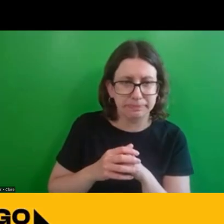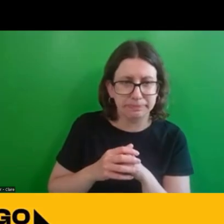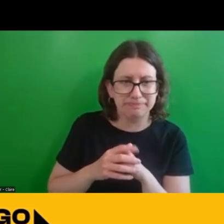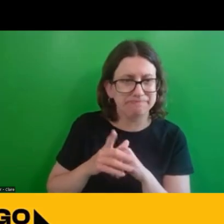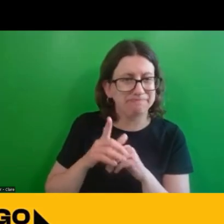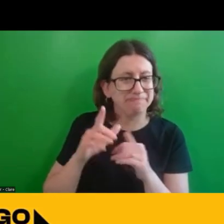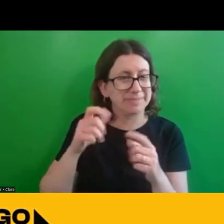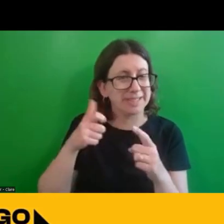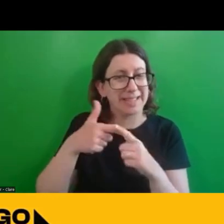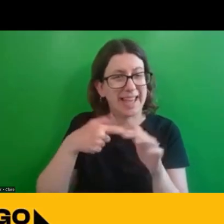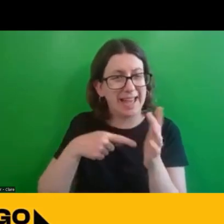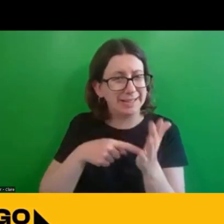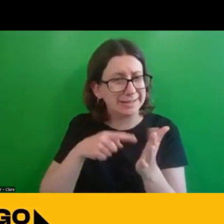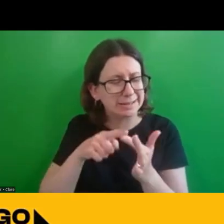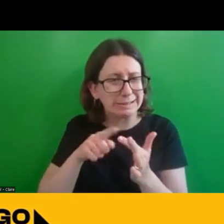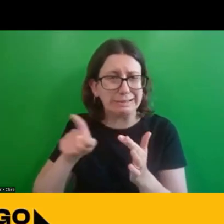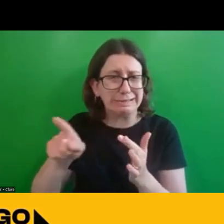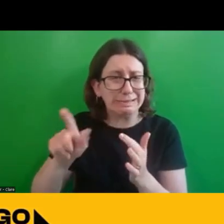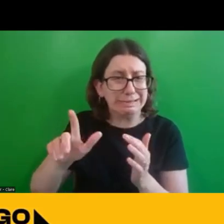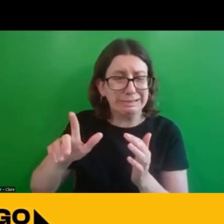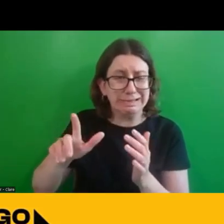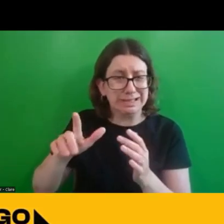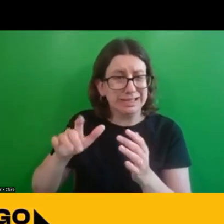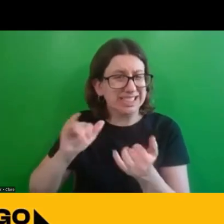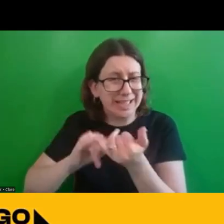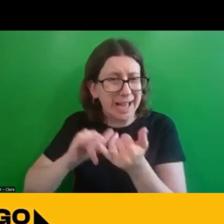I think Sarah, it's just buffering.